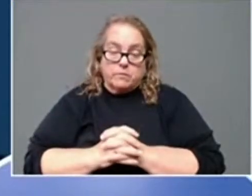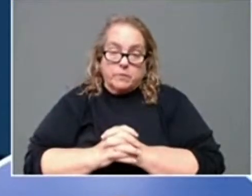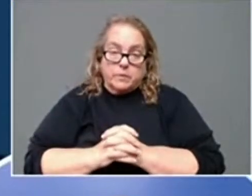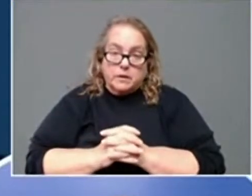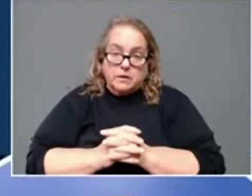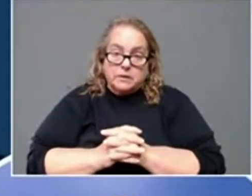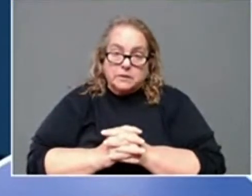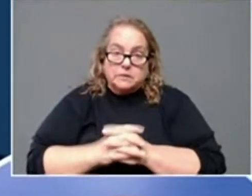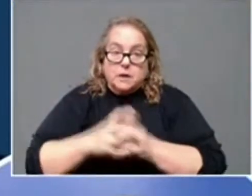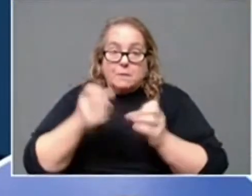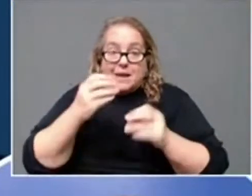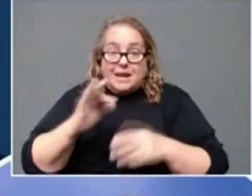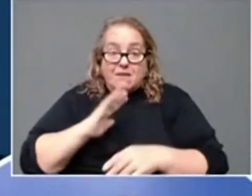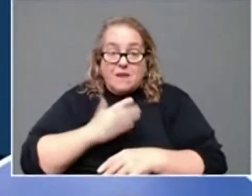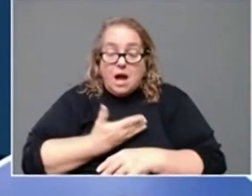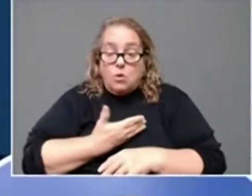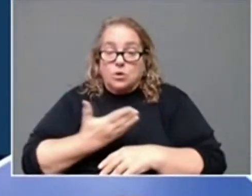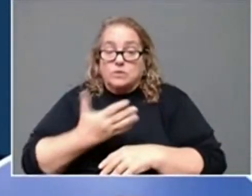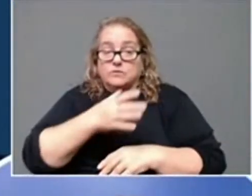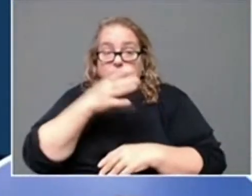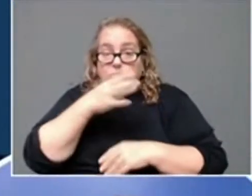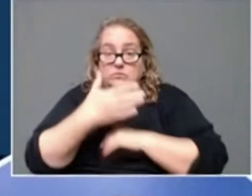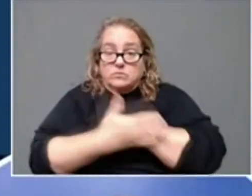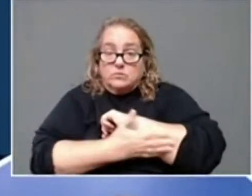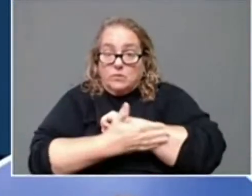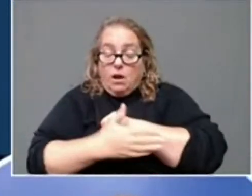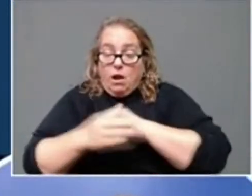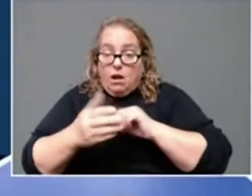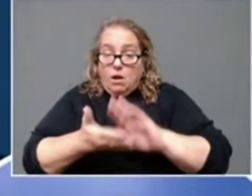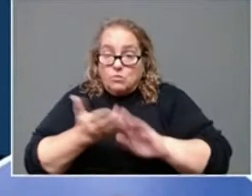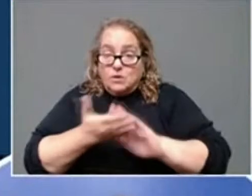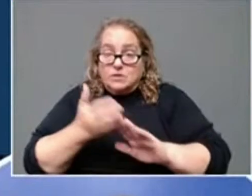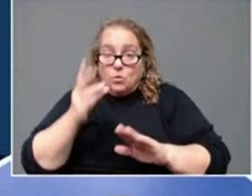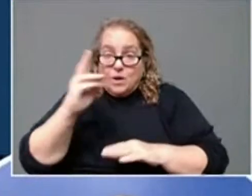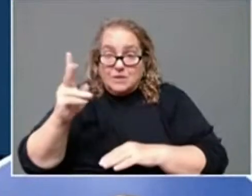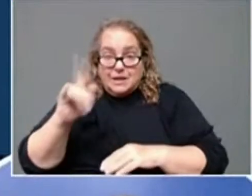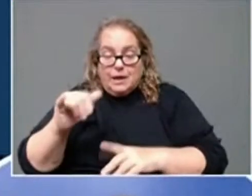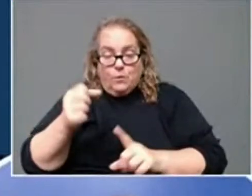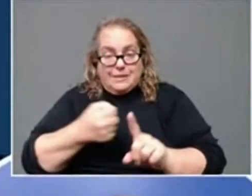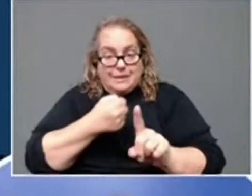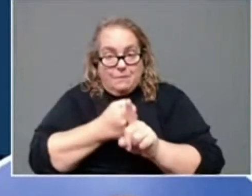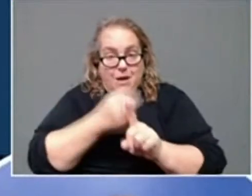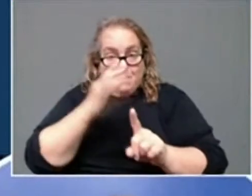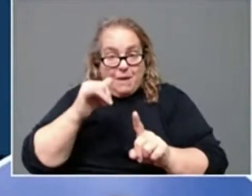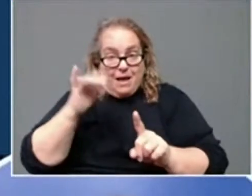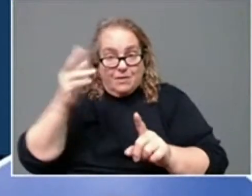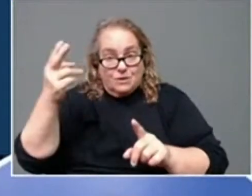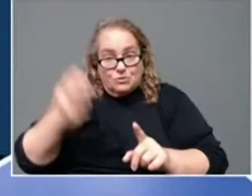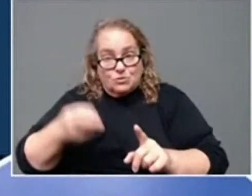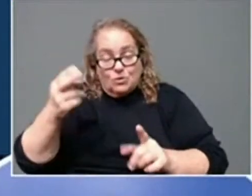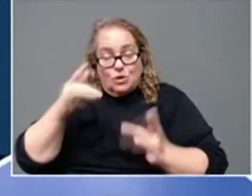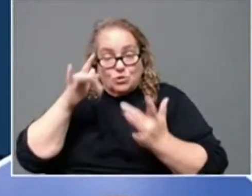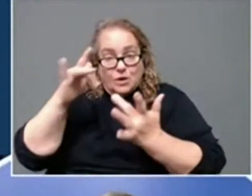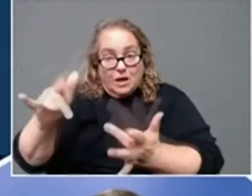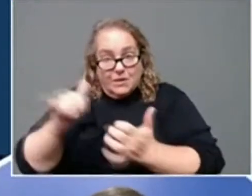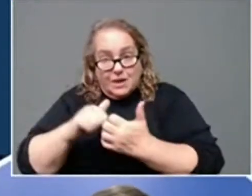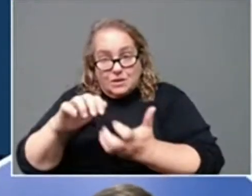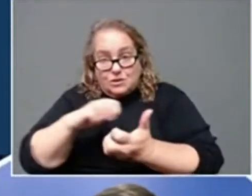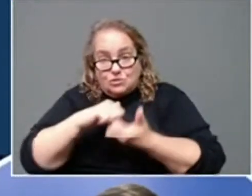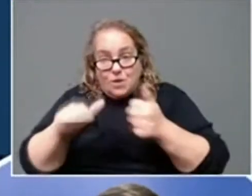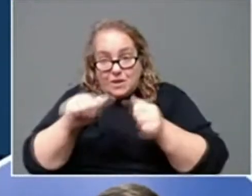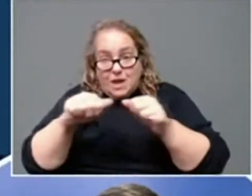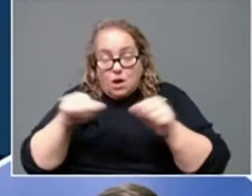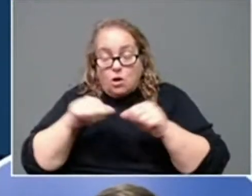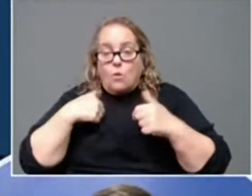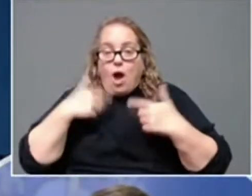Many of our agriculture operations reside in Western Kentucky and were impacted by the historic tornadoes that devastated the area. We're already